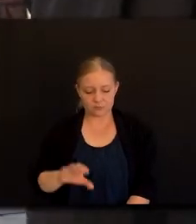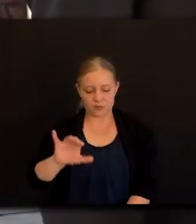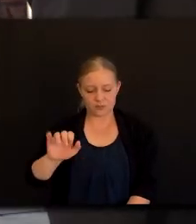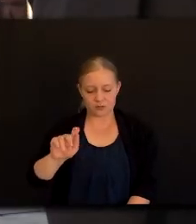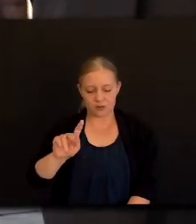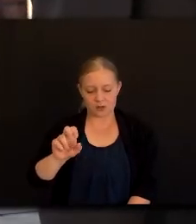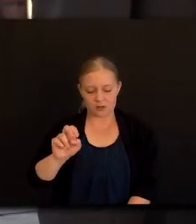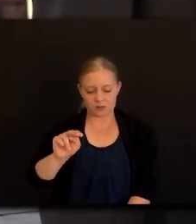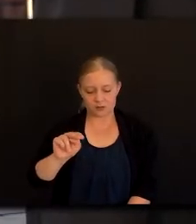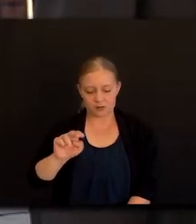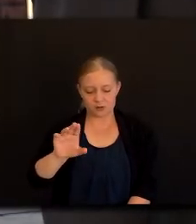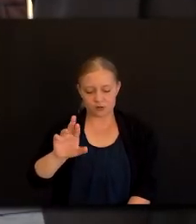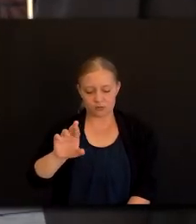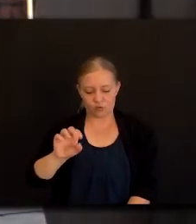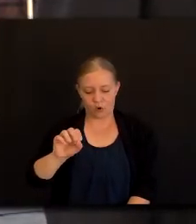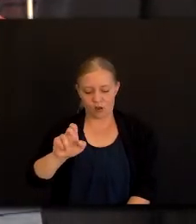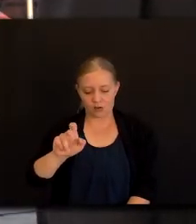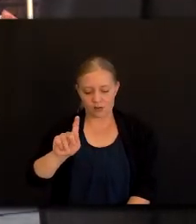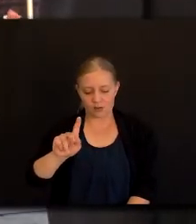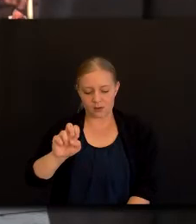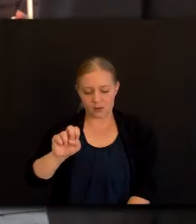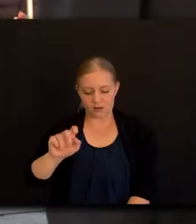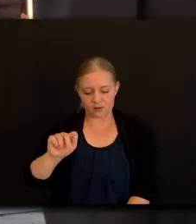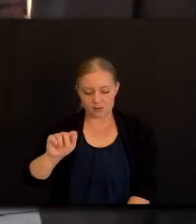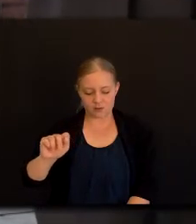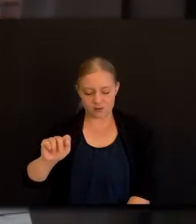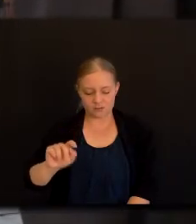Jackson K. Crockett.